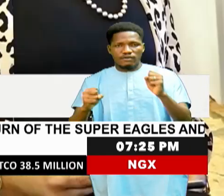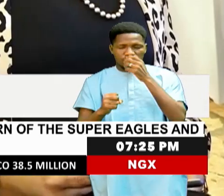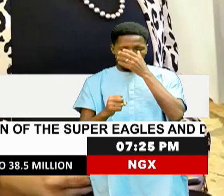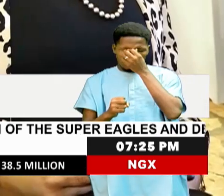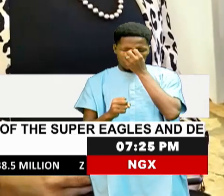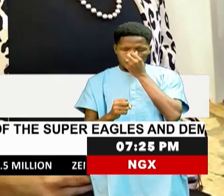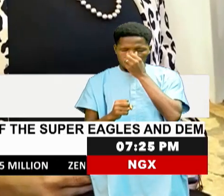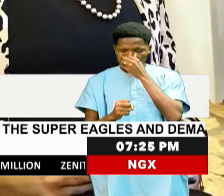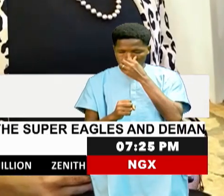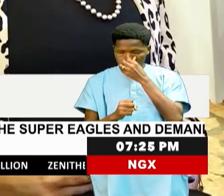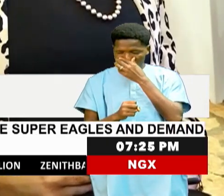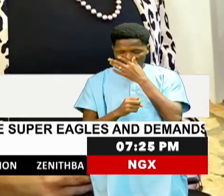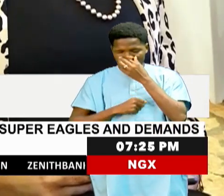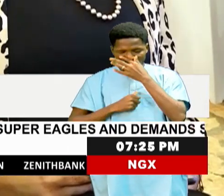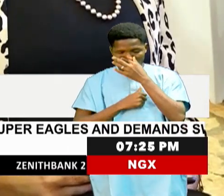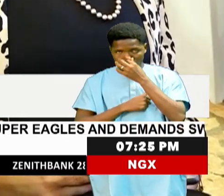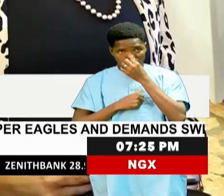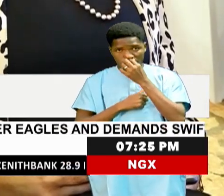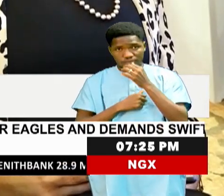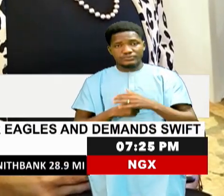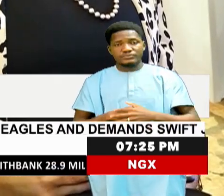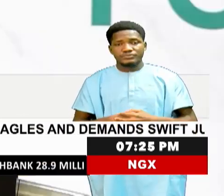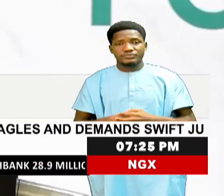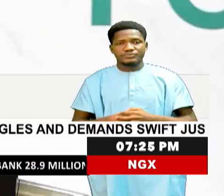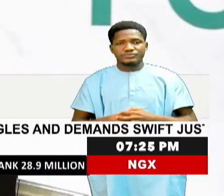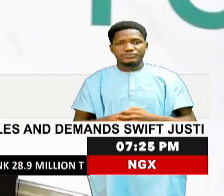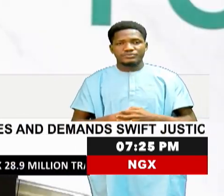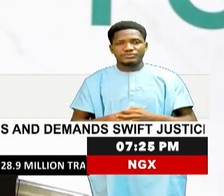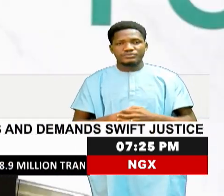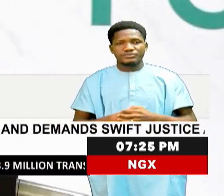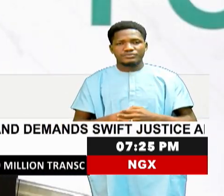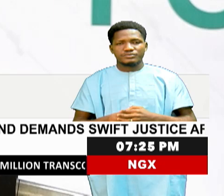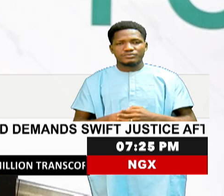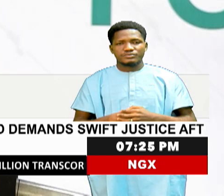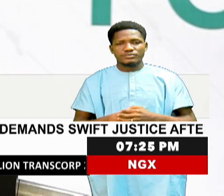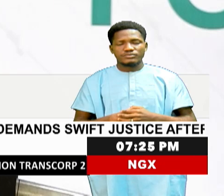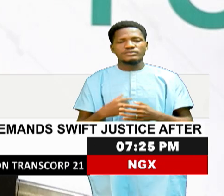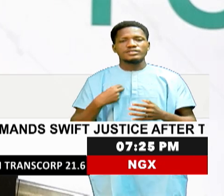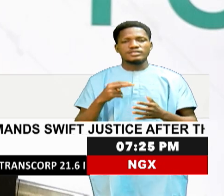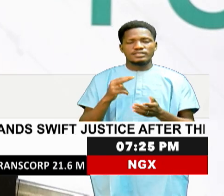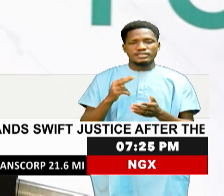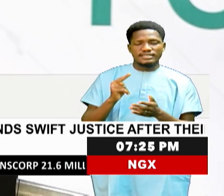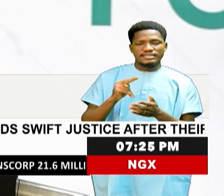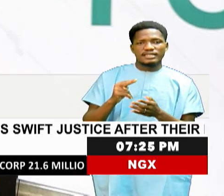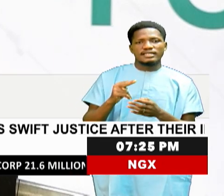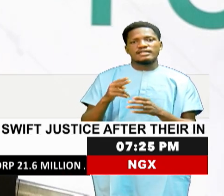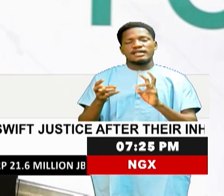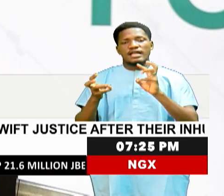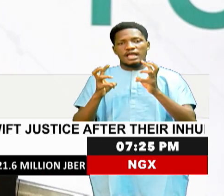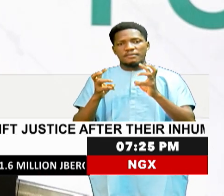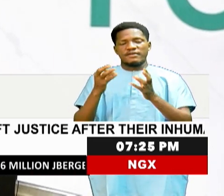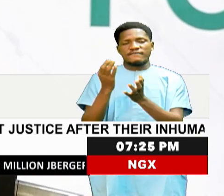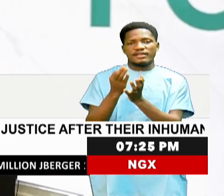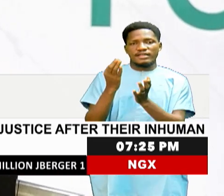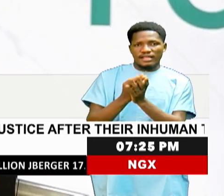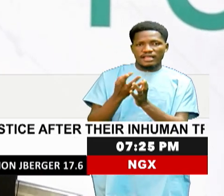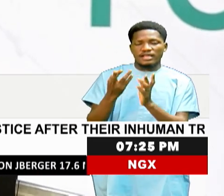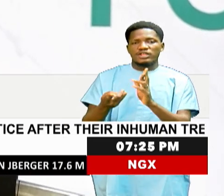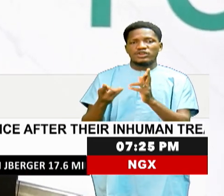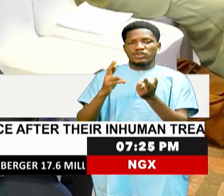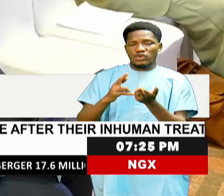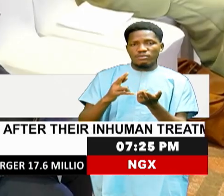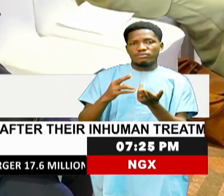responsibilities for climate financing, as well as on renewable energy support in terms of infrastructure as well as